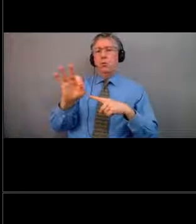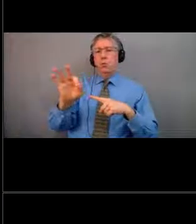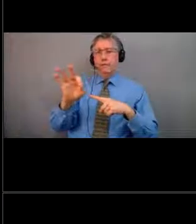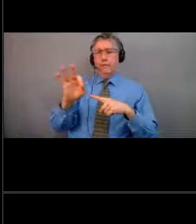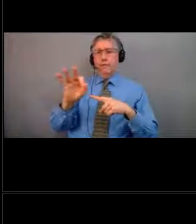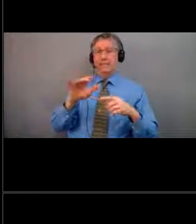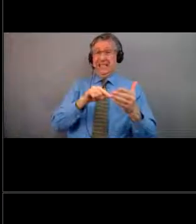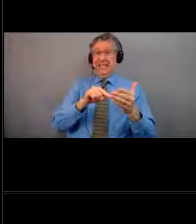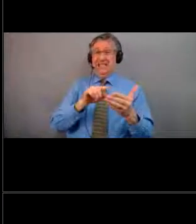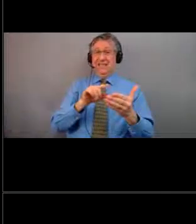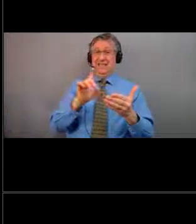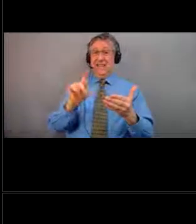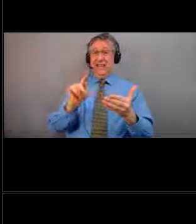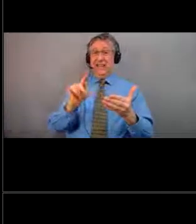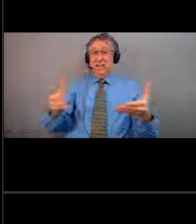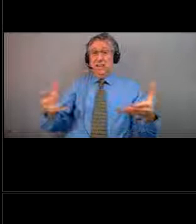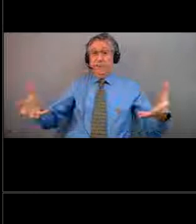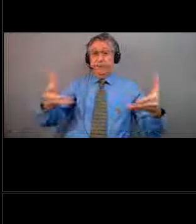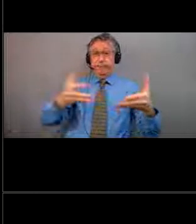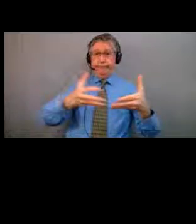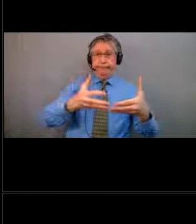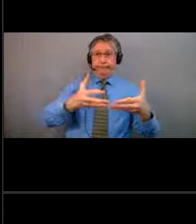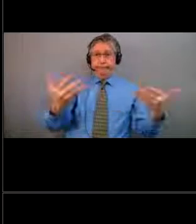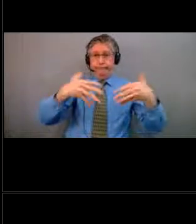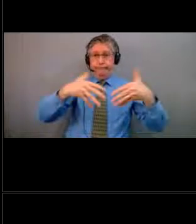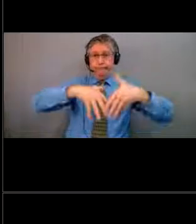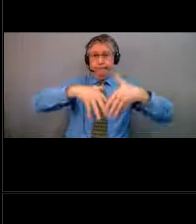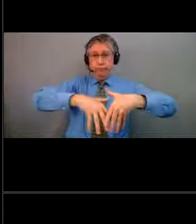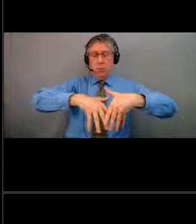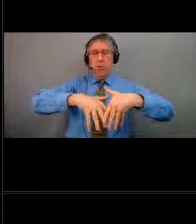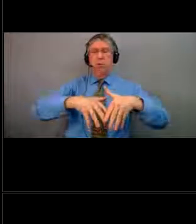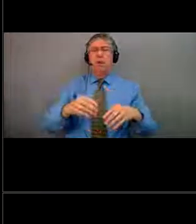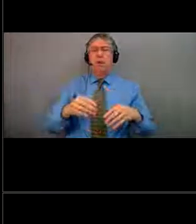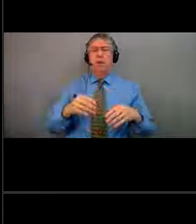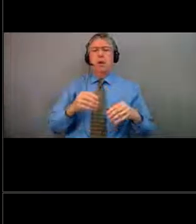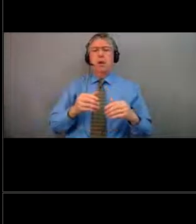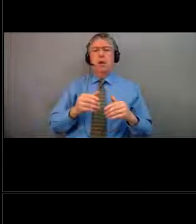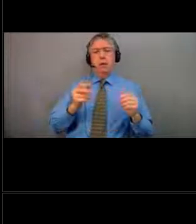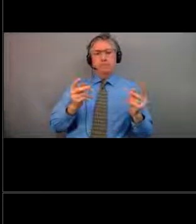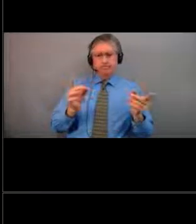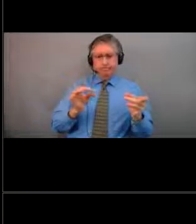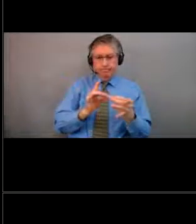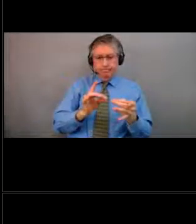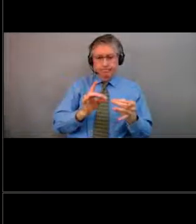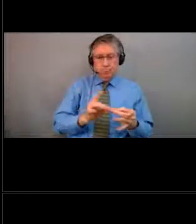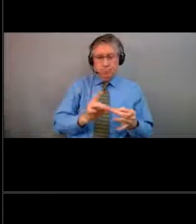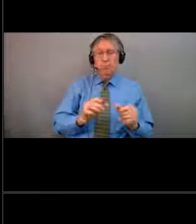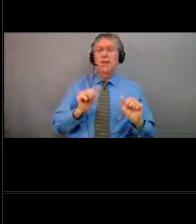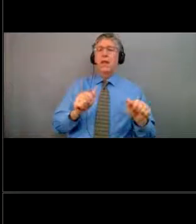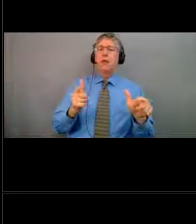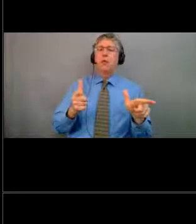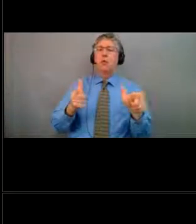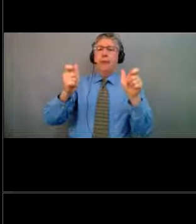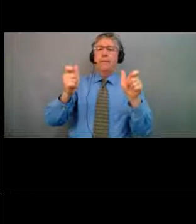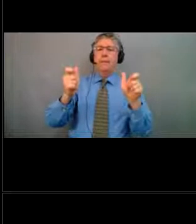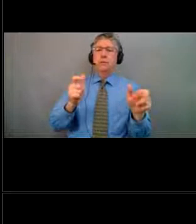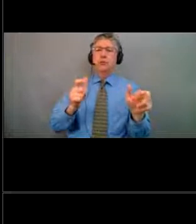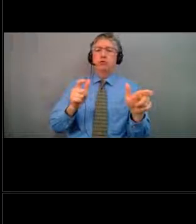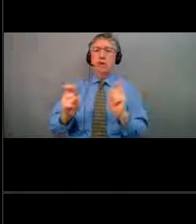data exchanges occur iteratively and allow representation of rapid changes of the lake